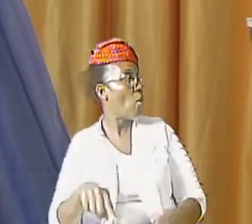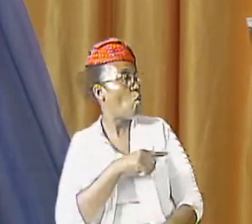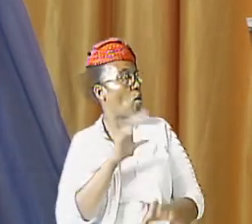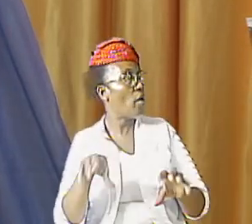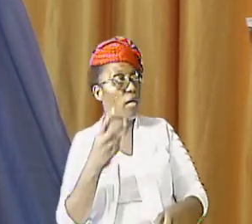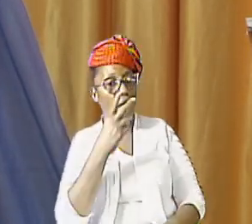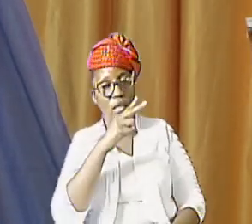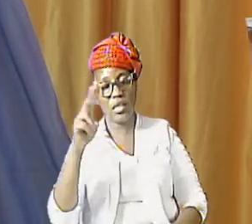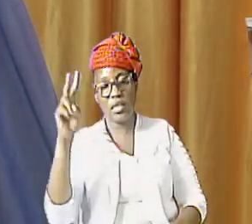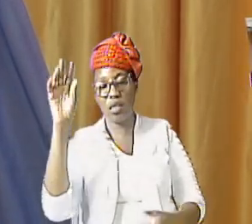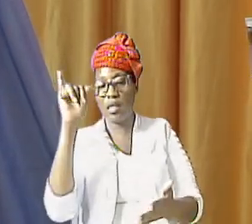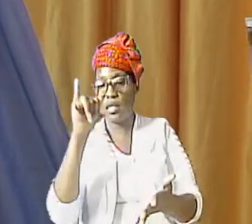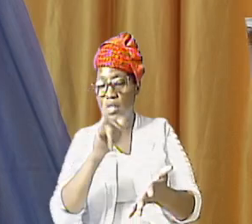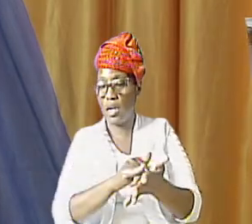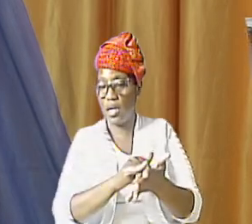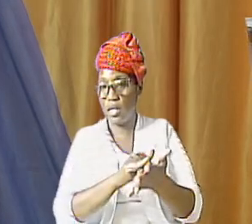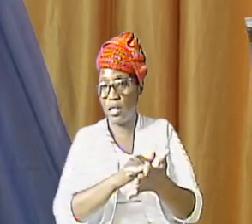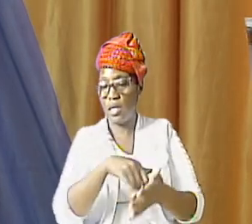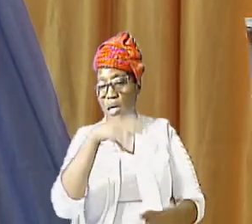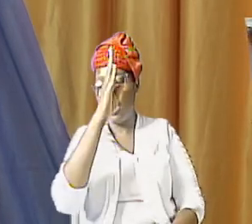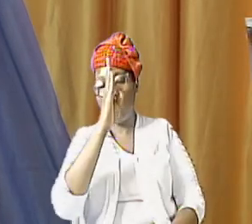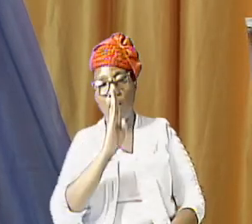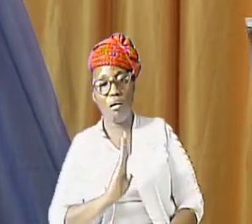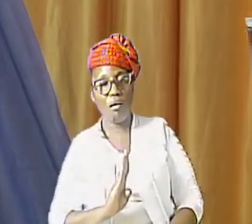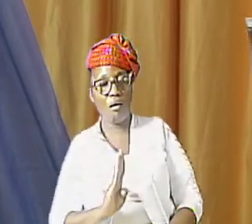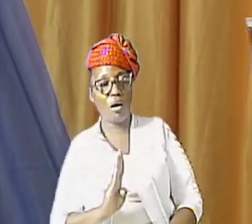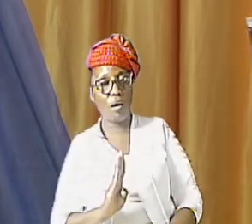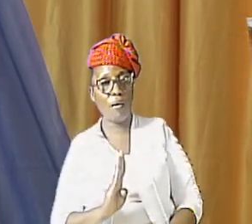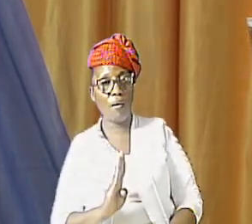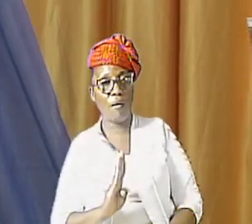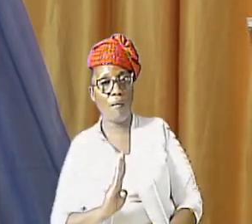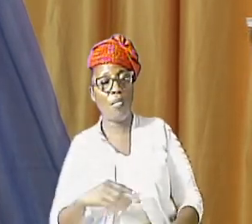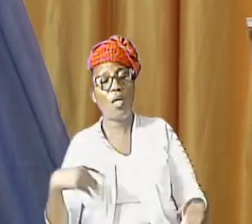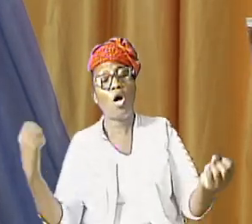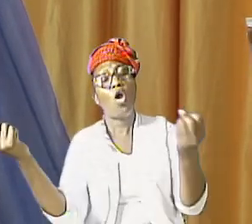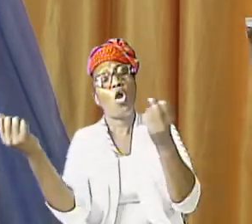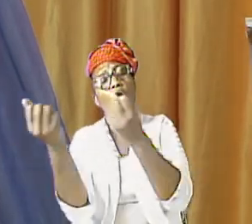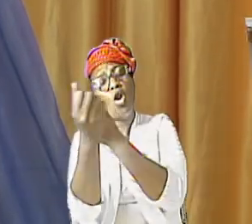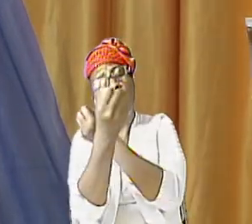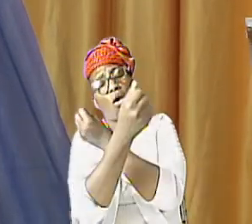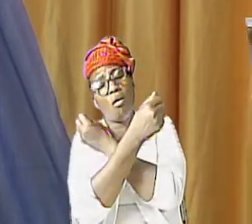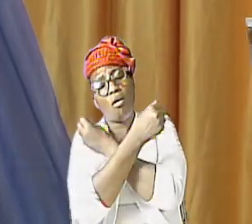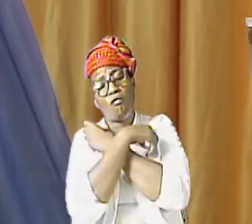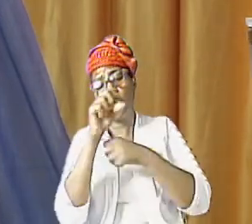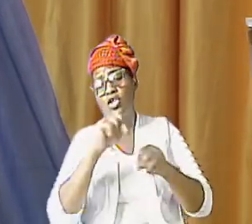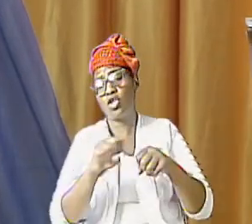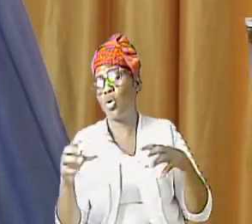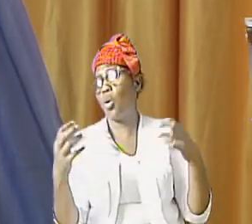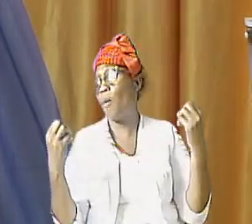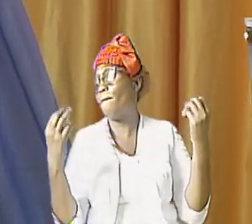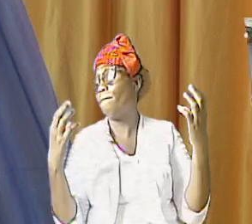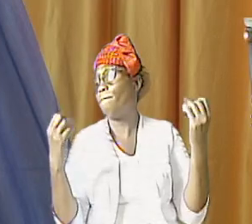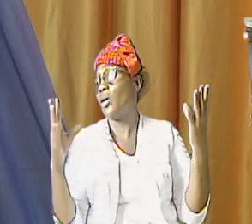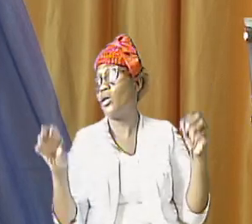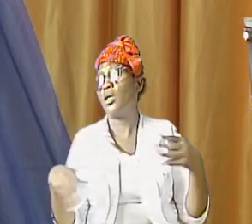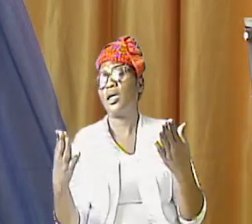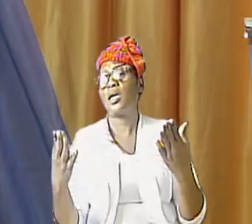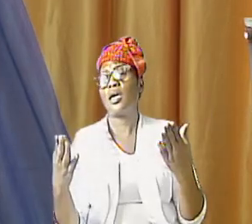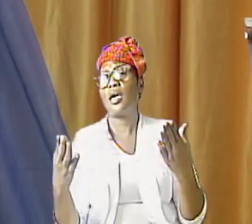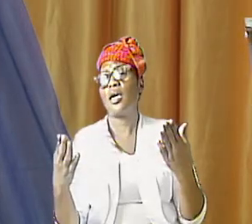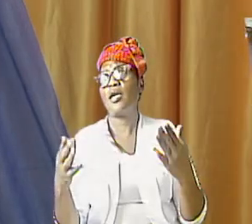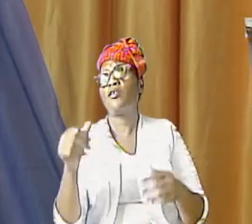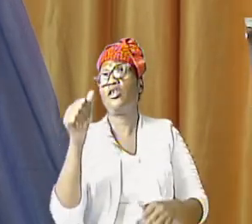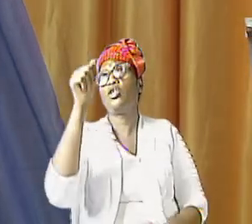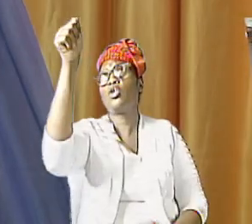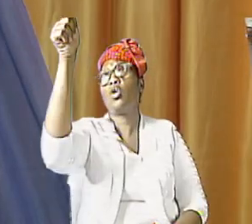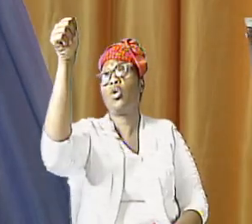we can see that God loved us so much, he gave his